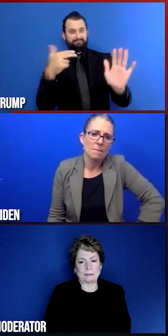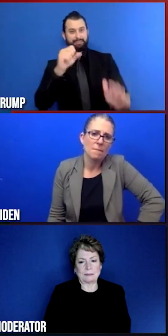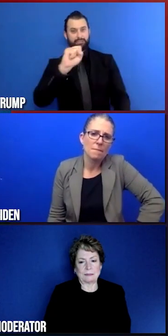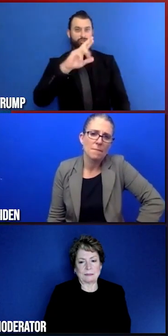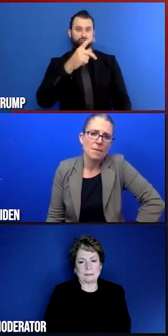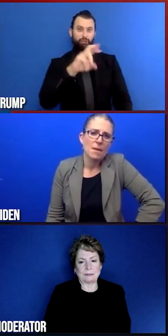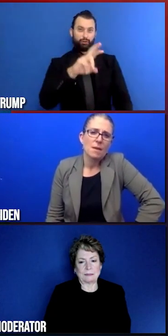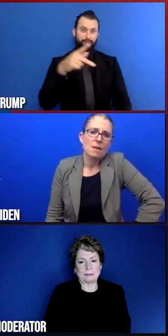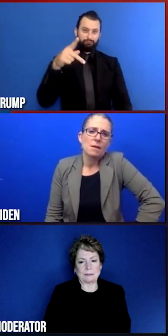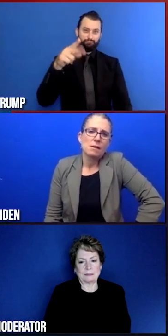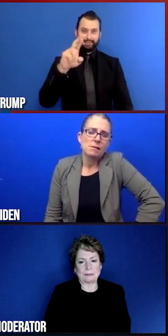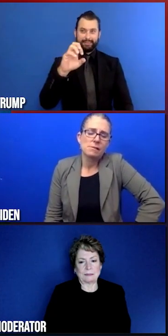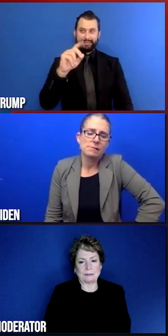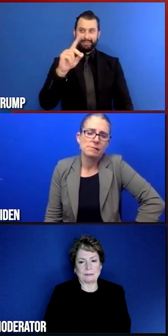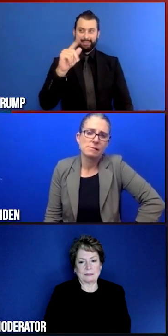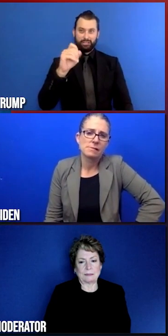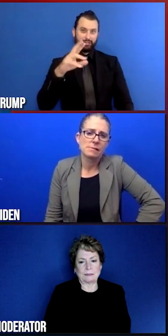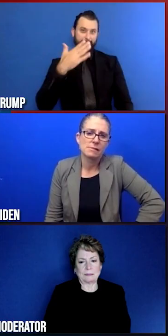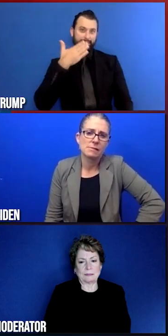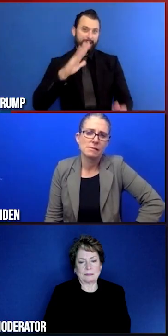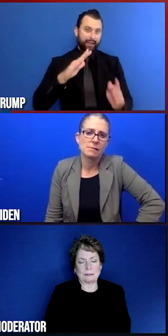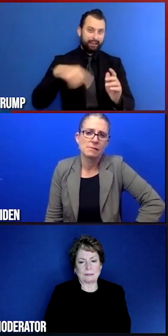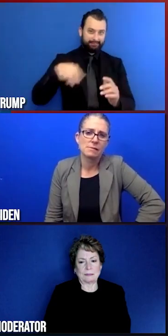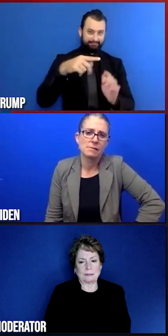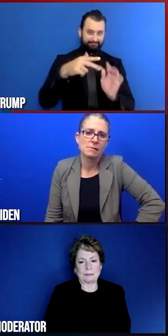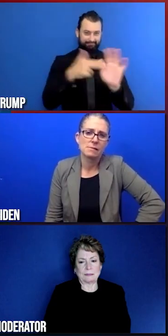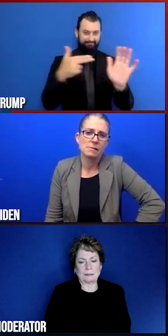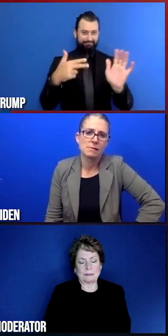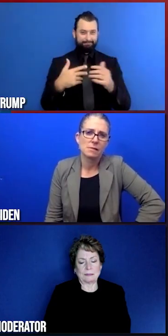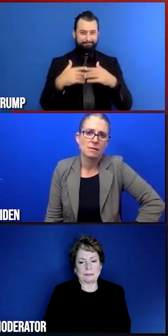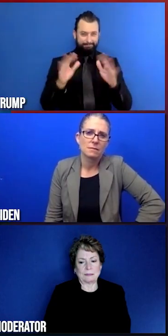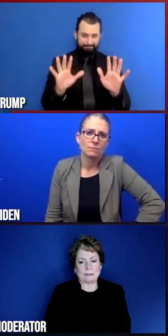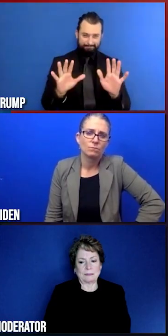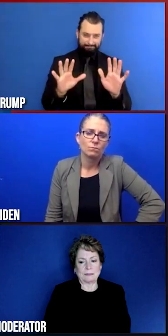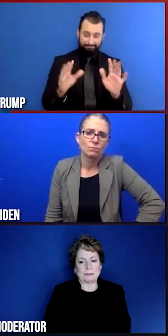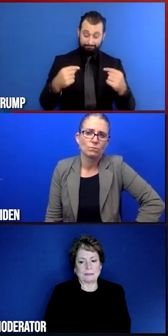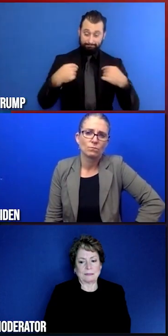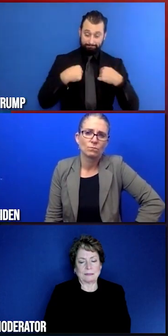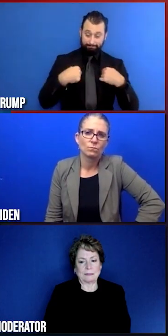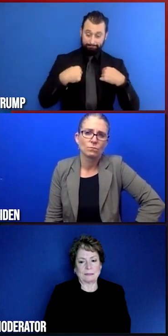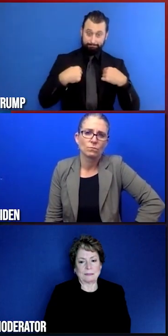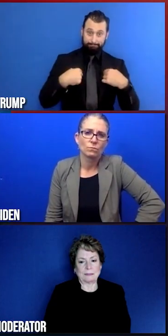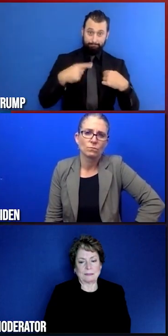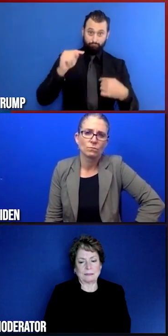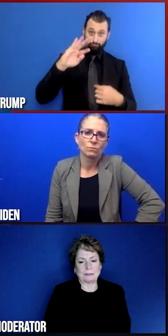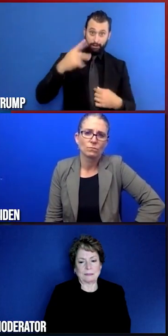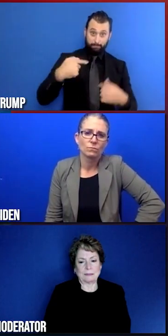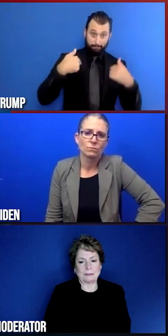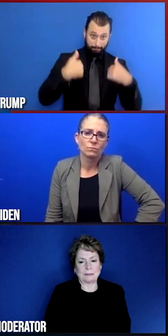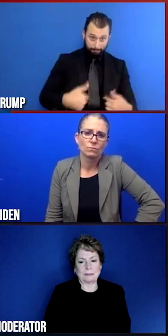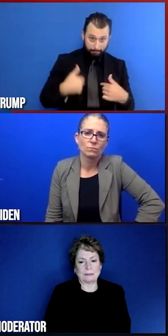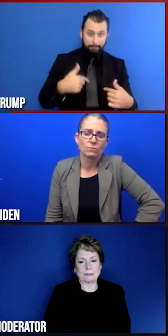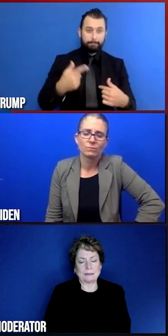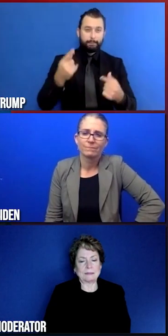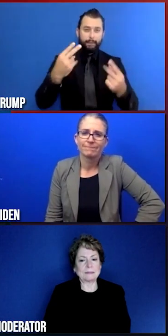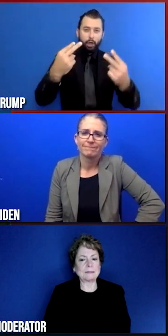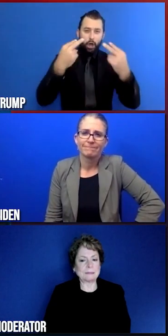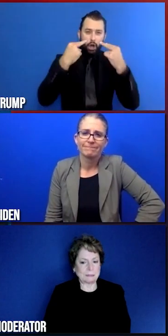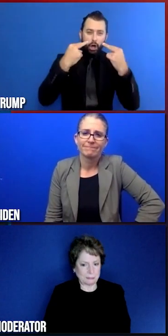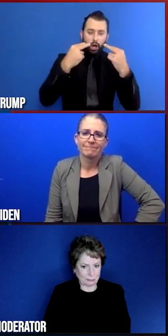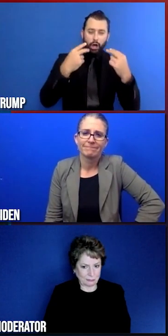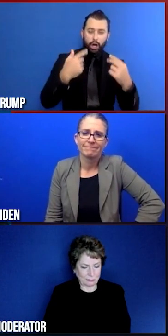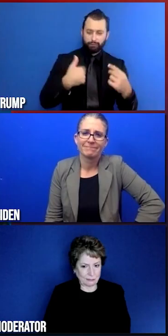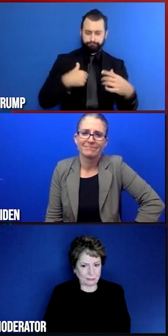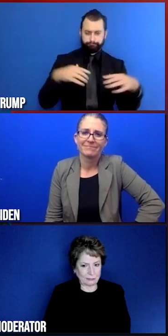you look, with the exception of Abraham Lincoln, possible exception, but the exception of Abraham Lincoln, nobody